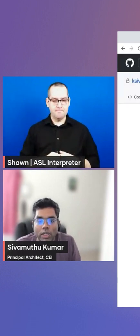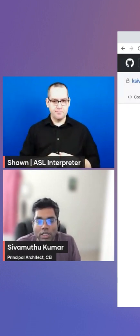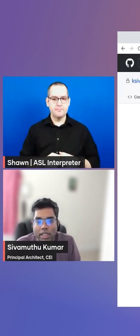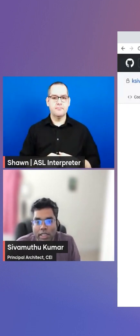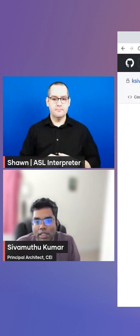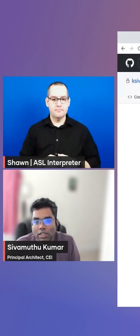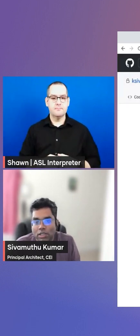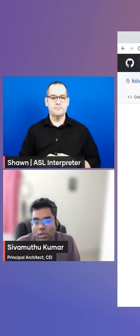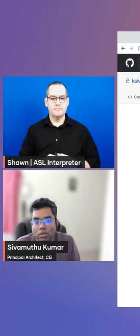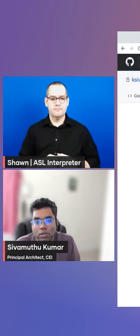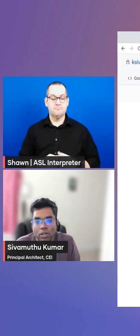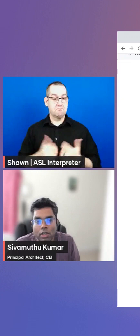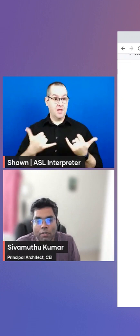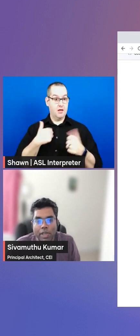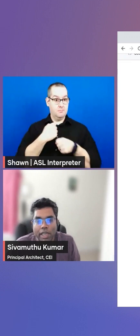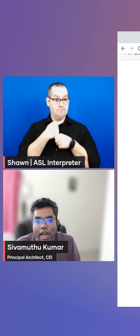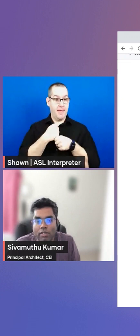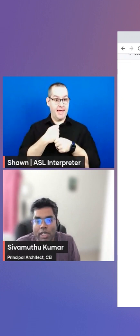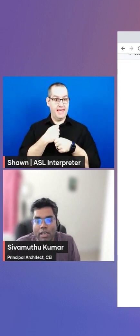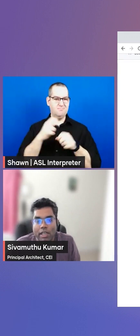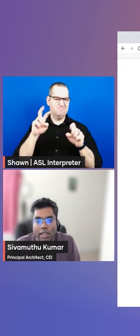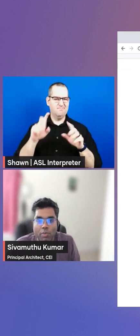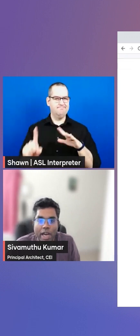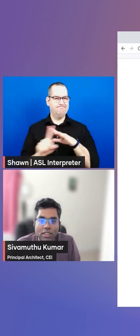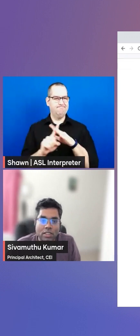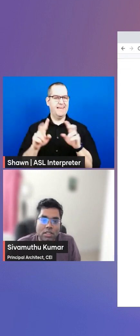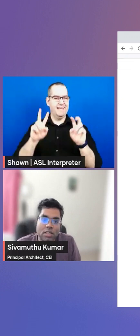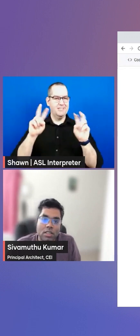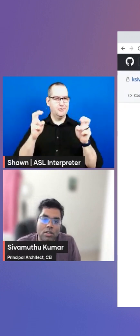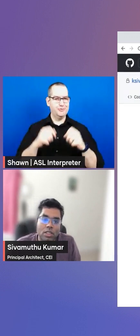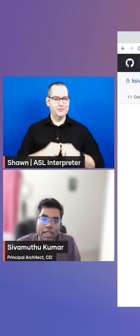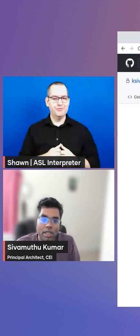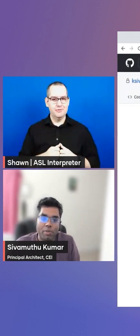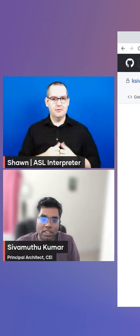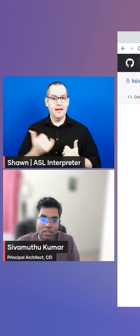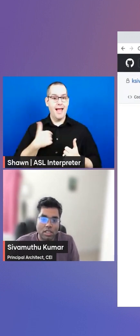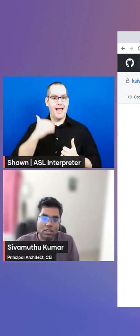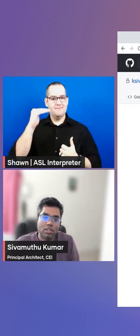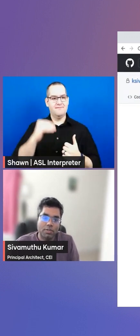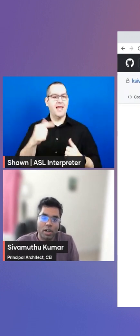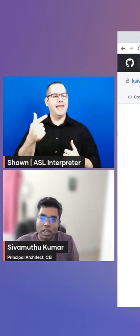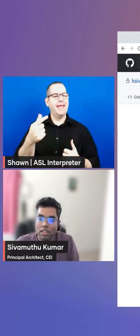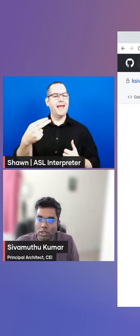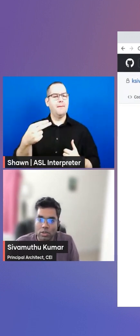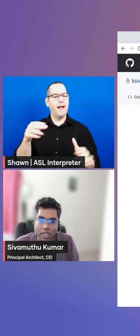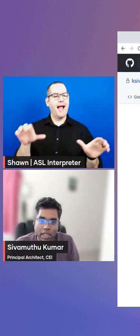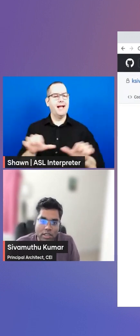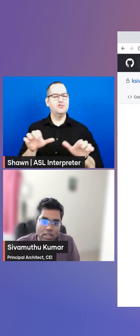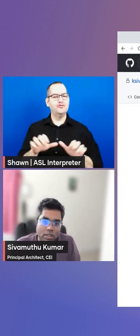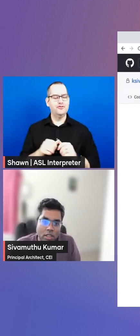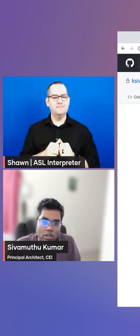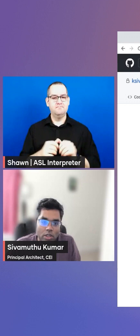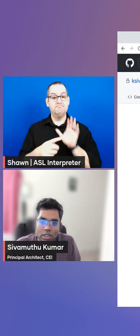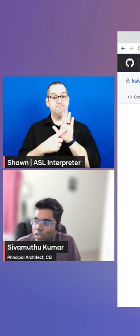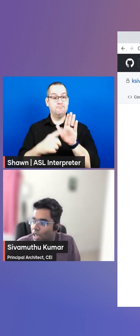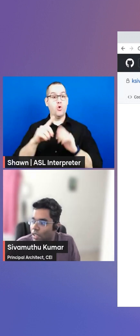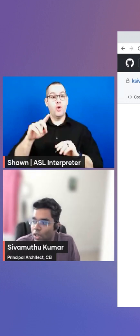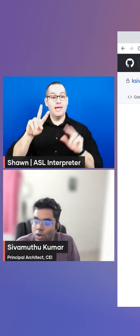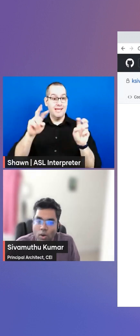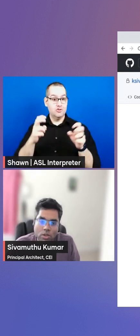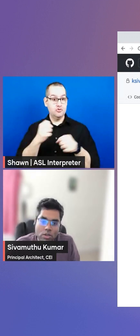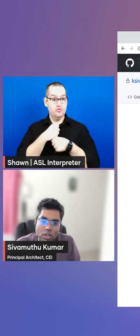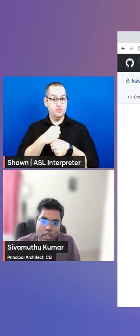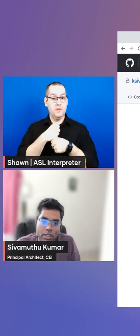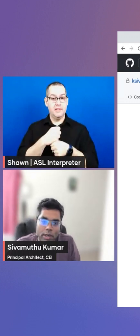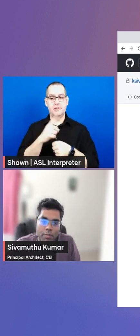So once I created an issue, we have like a GitHub Actions. So the GitHub Actions listens for like the issue creation. So it just